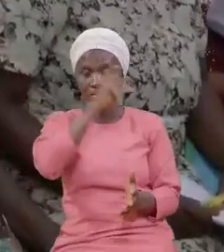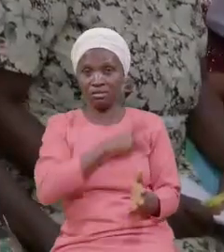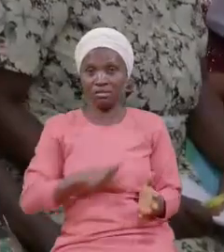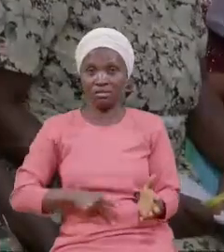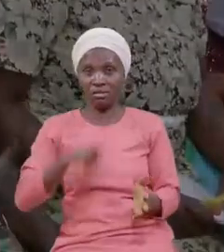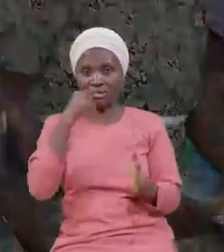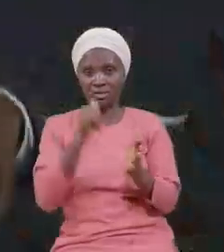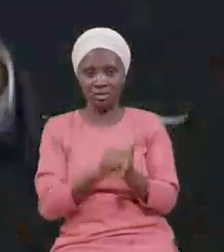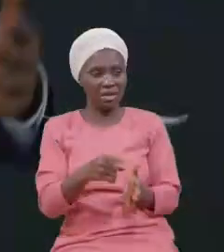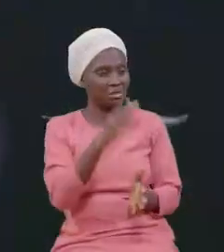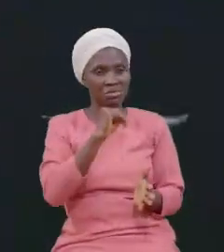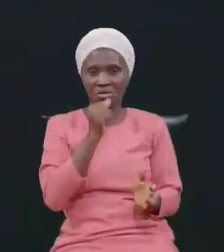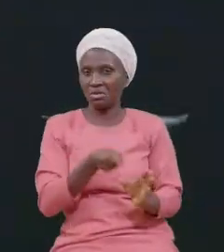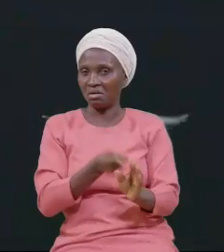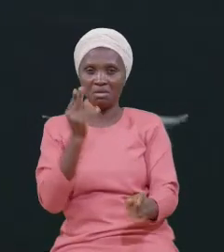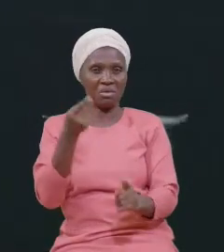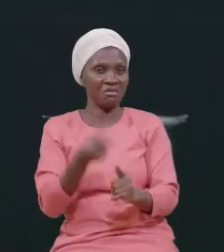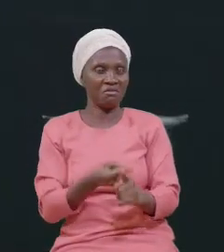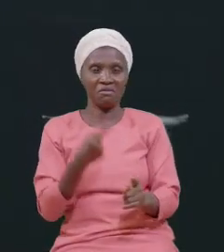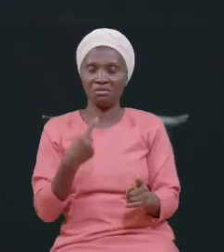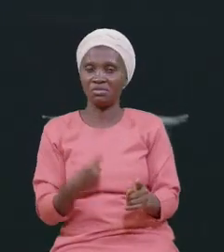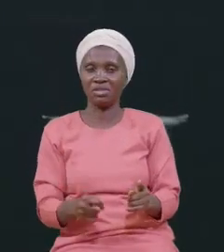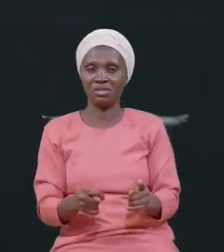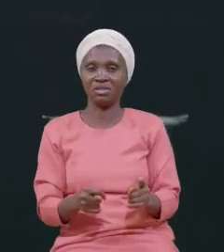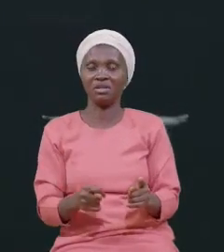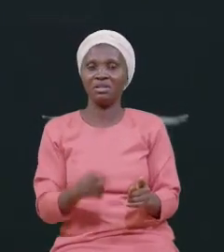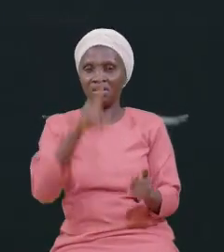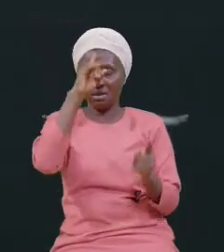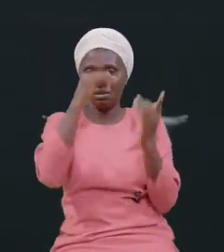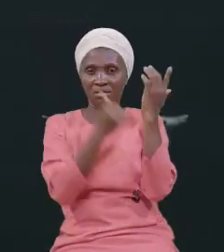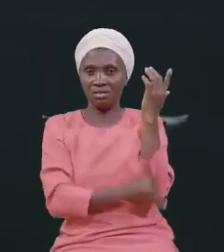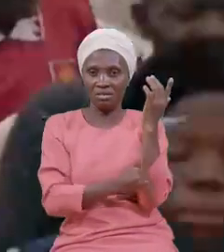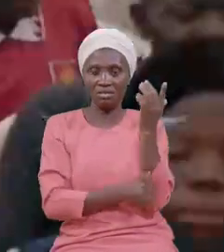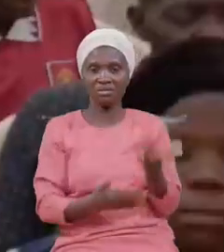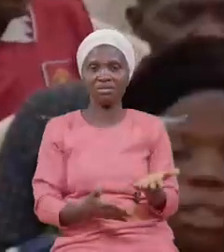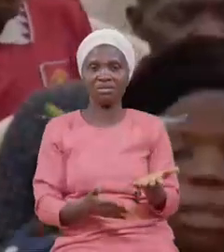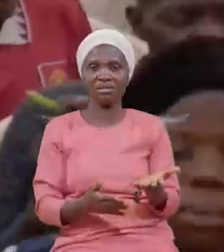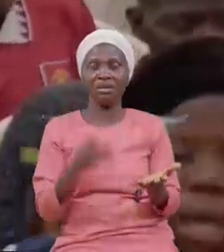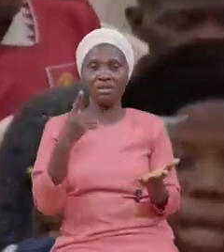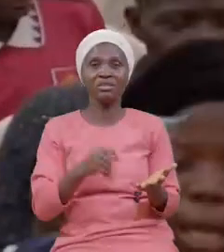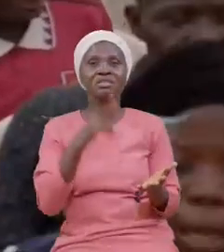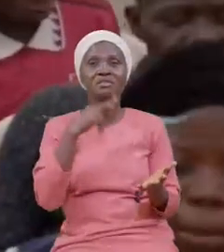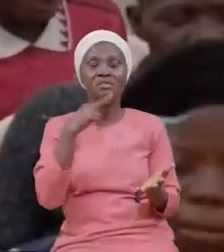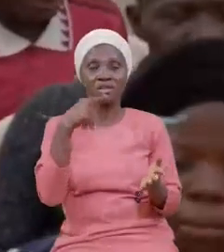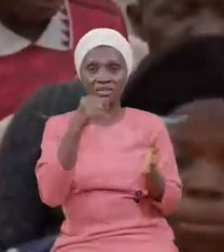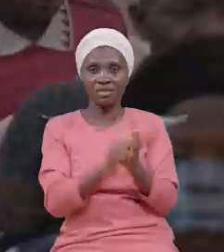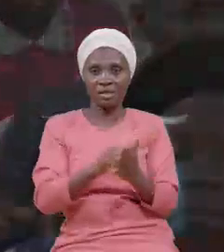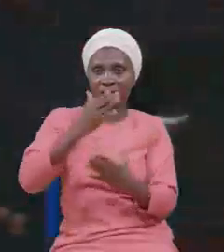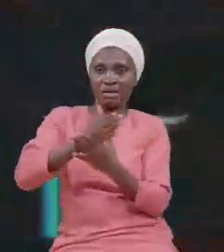that said they will not move forward, the Red Sea will clear before you. And all